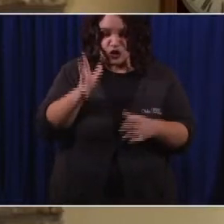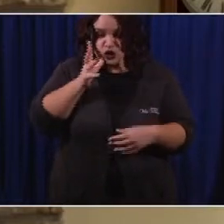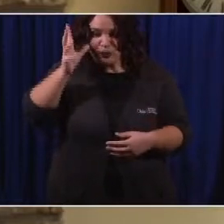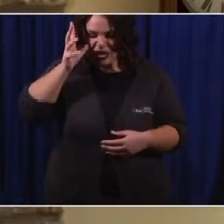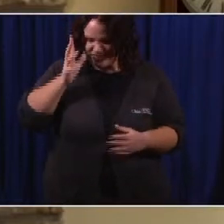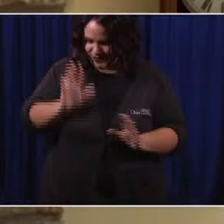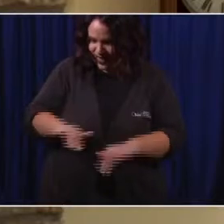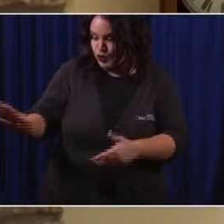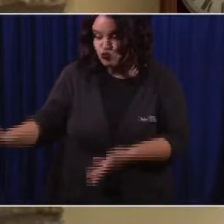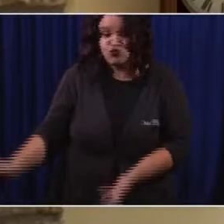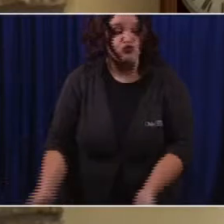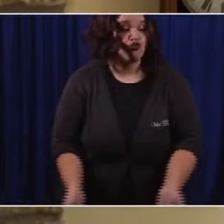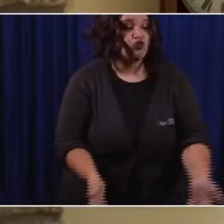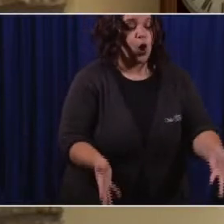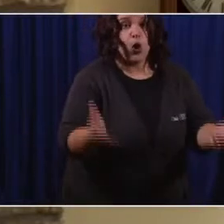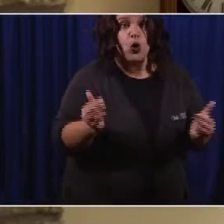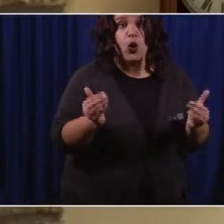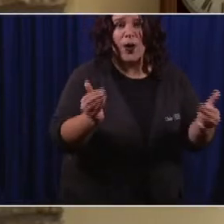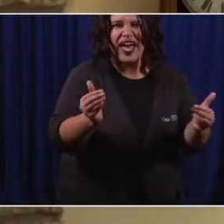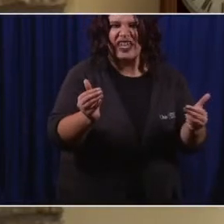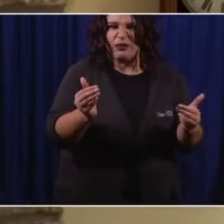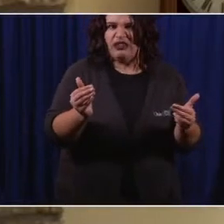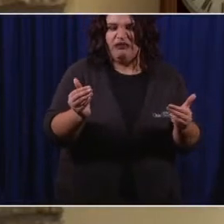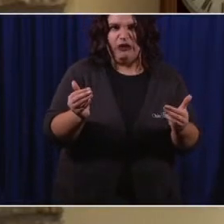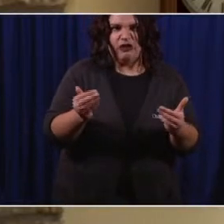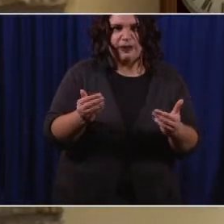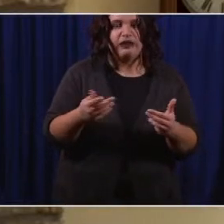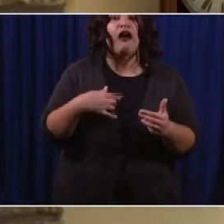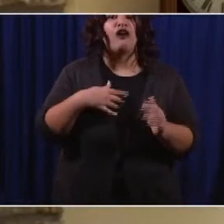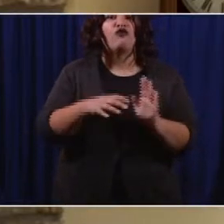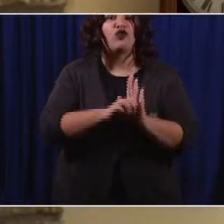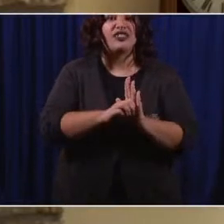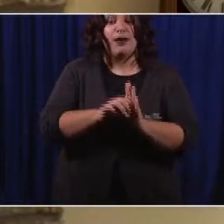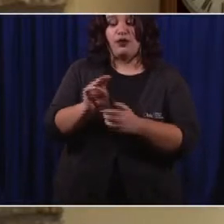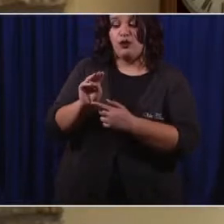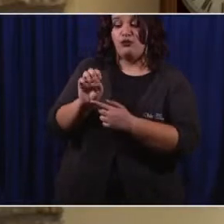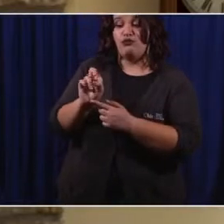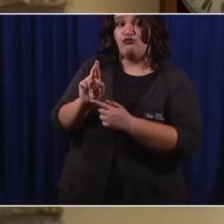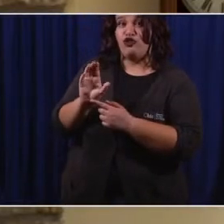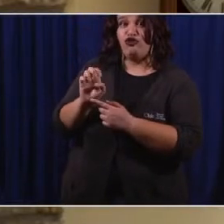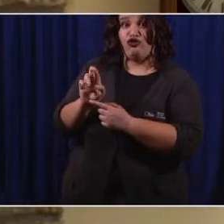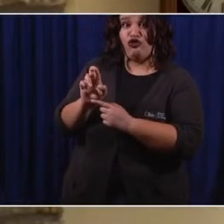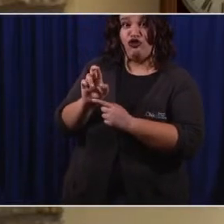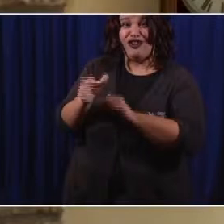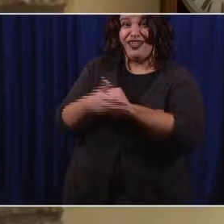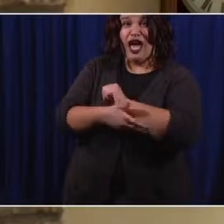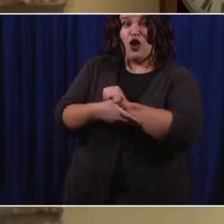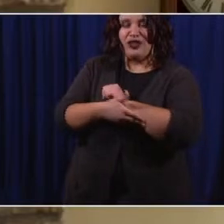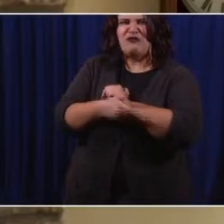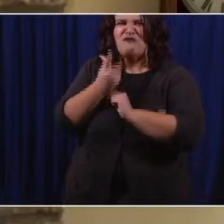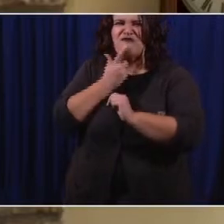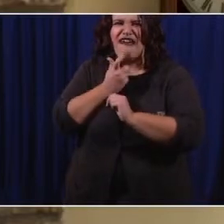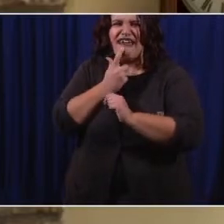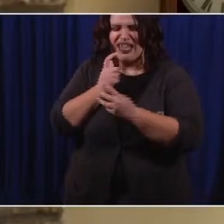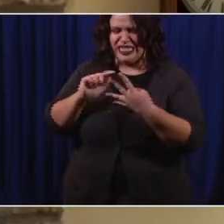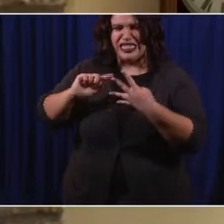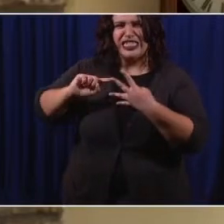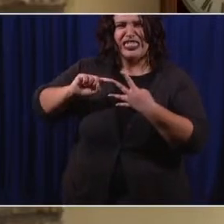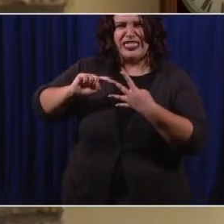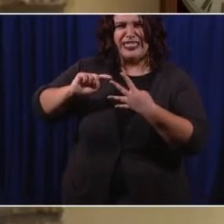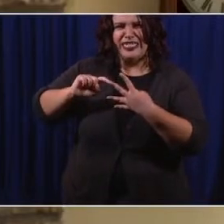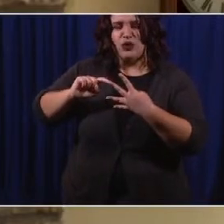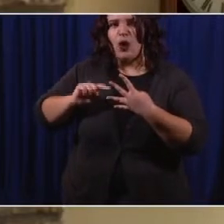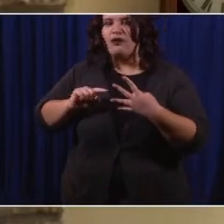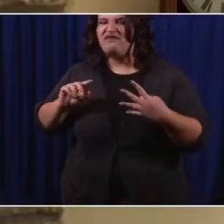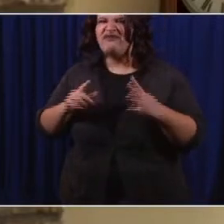a county where there's some spread? I'm thinking of Mercer County here, even though they live in a level 3, a red county. I'm thinking of Montgomery County